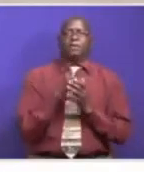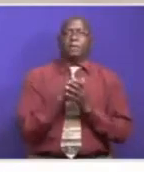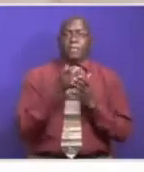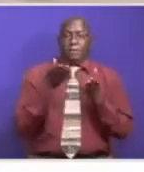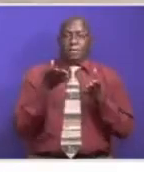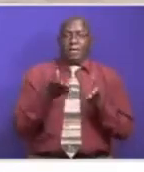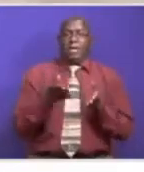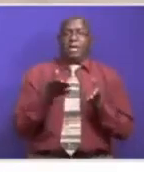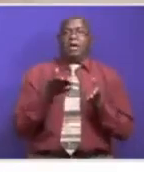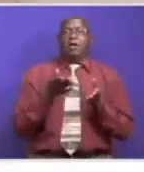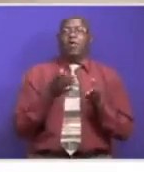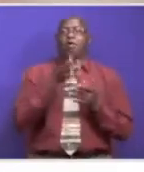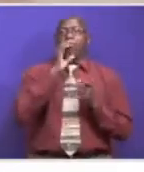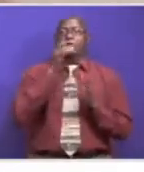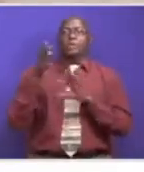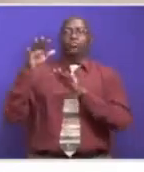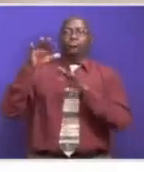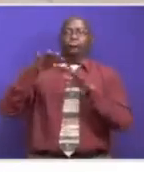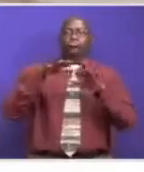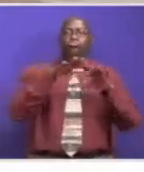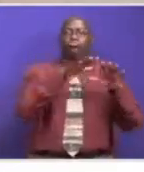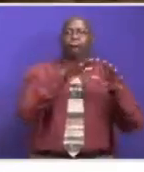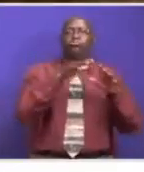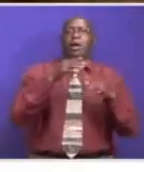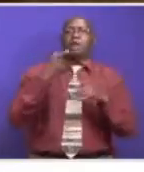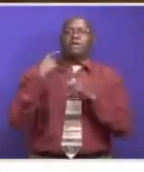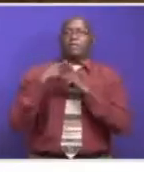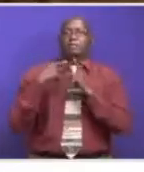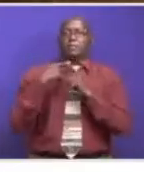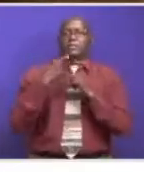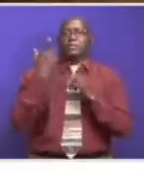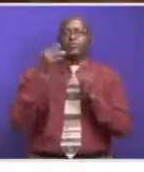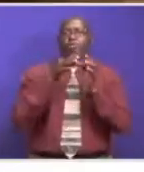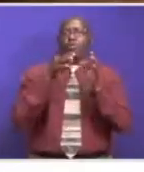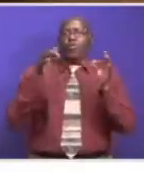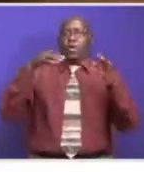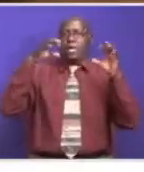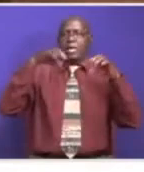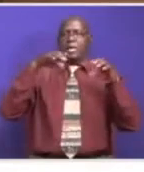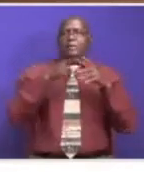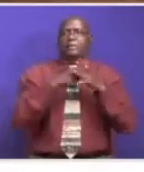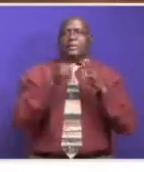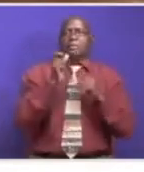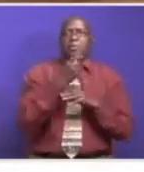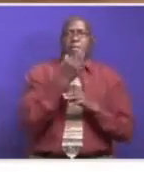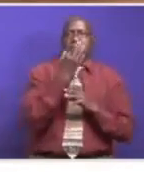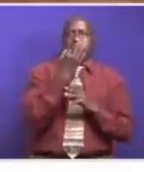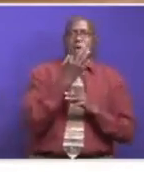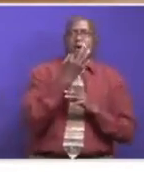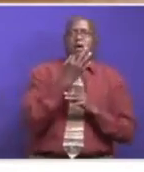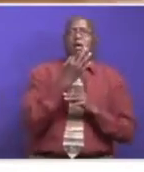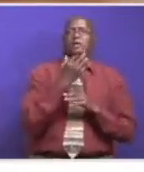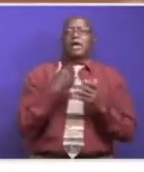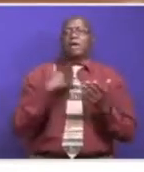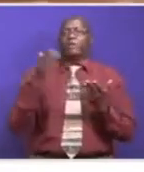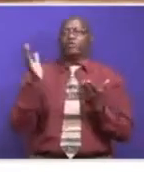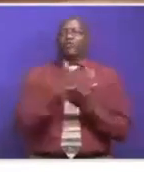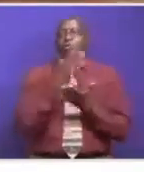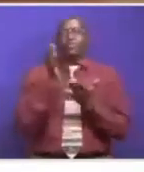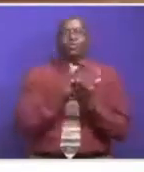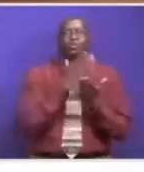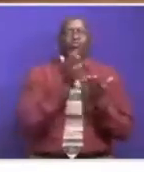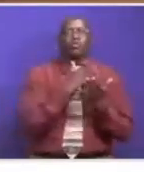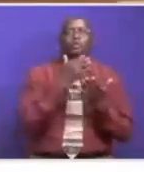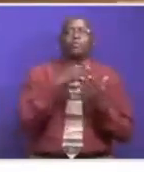Meanwhile, flash floods have been experienced in many ASOL counties as the long rains began in March, displacing people and sweeping away